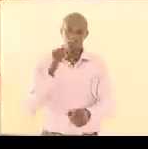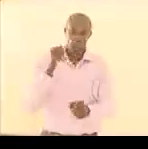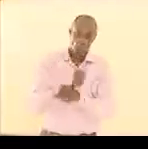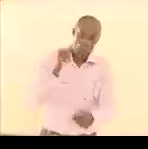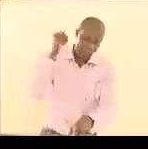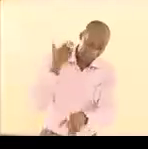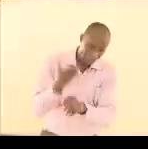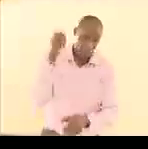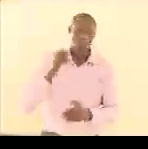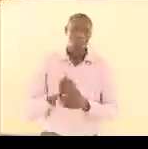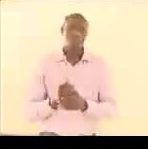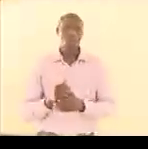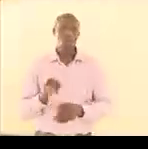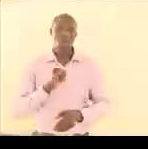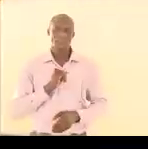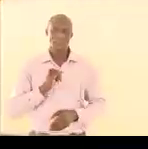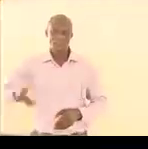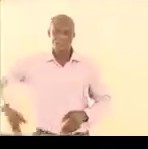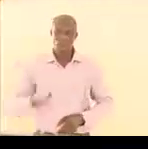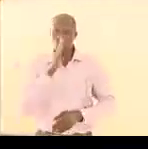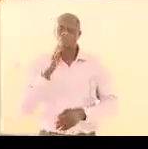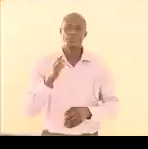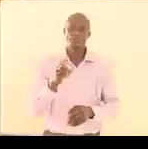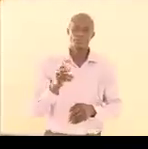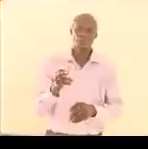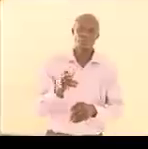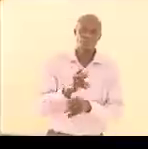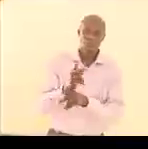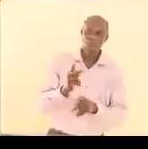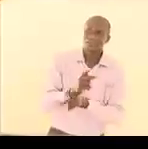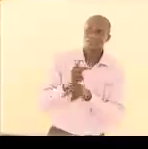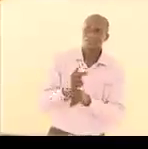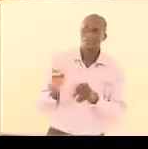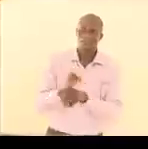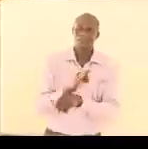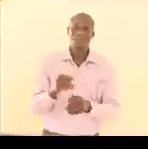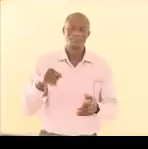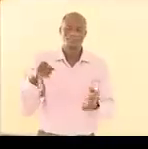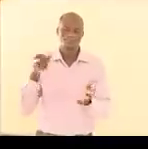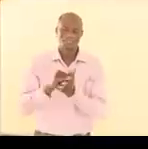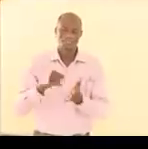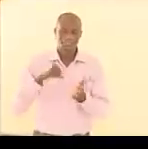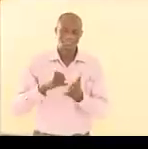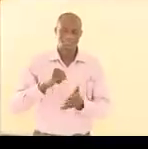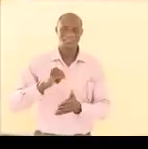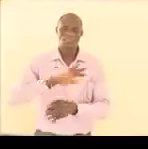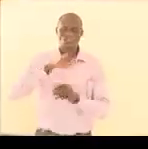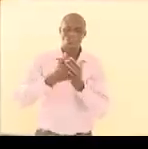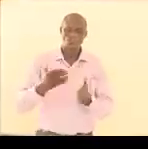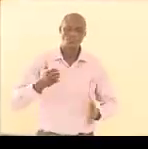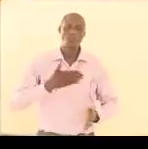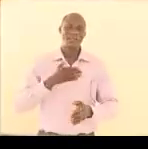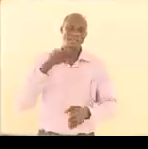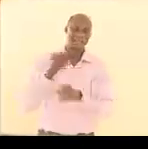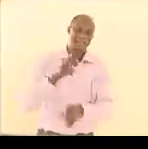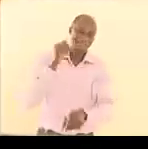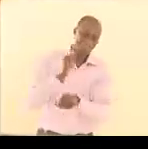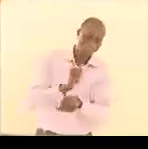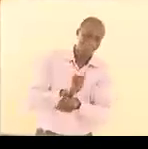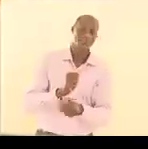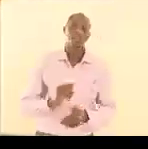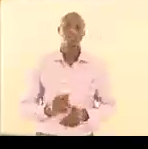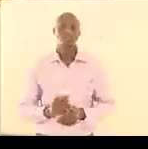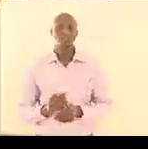So, I should be careful about saying it is all my hard work. Because you have only put one